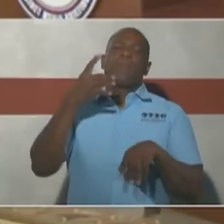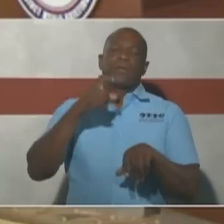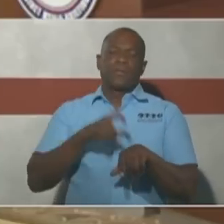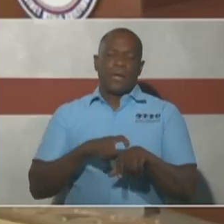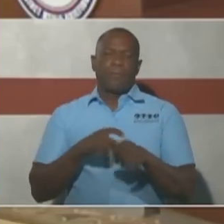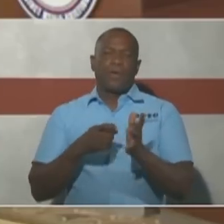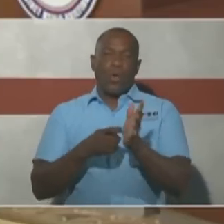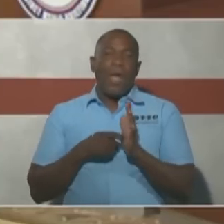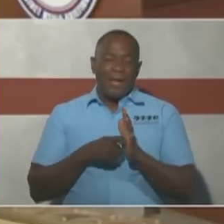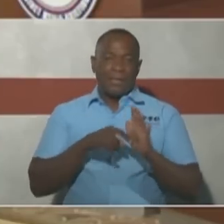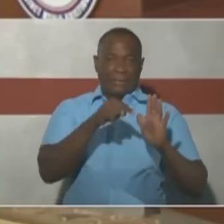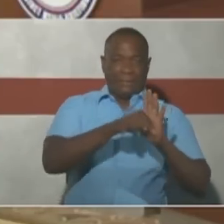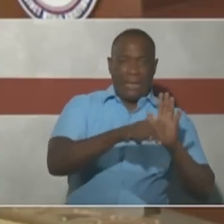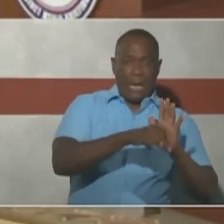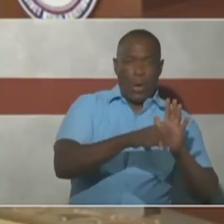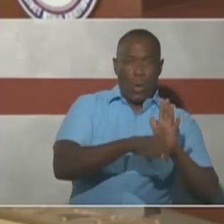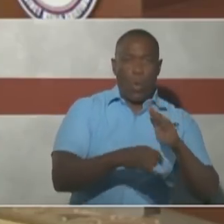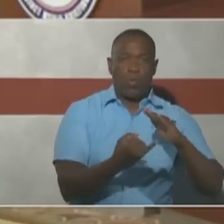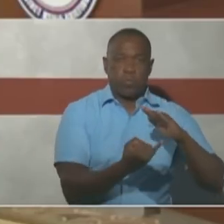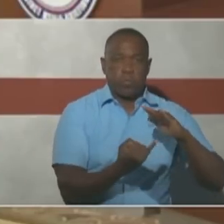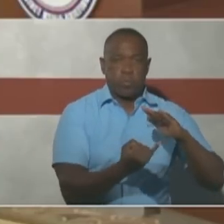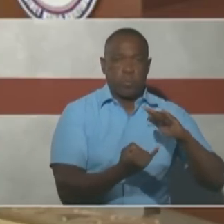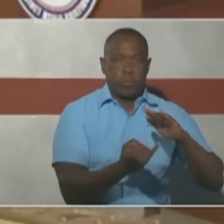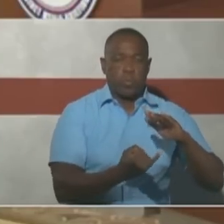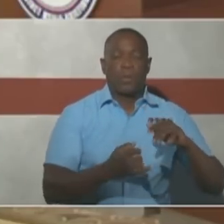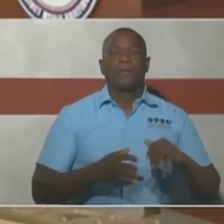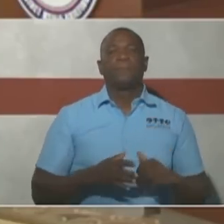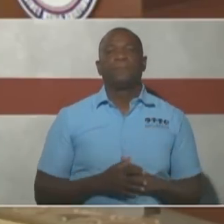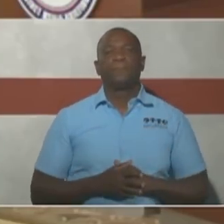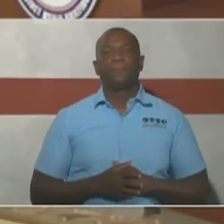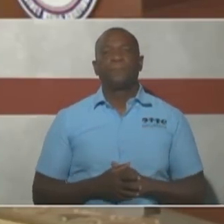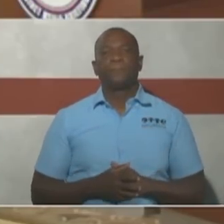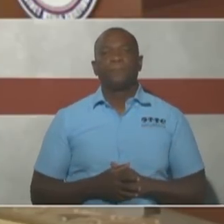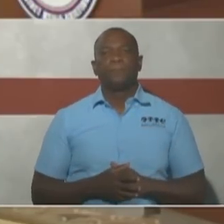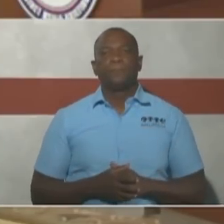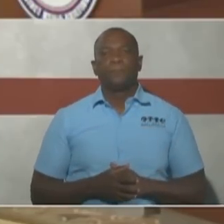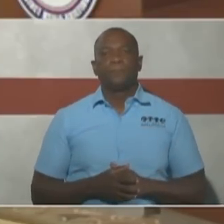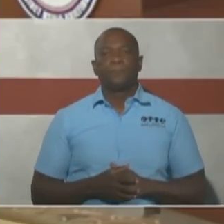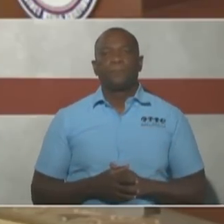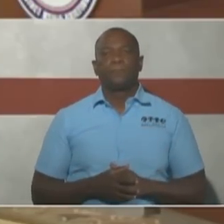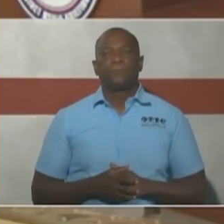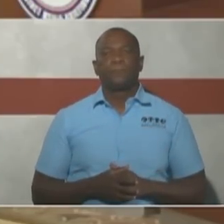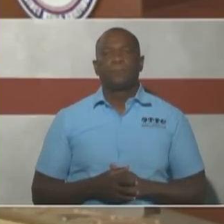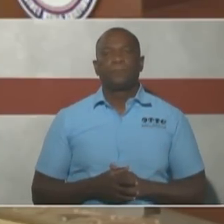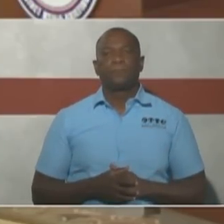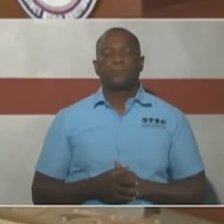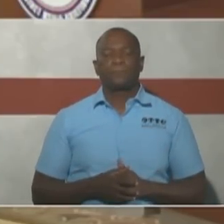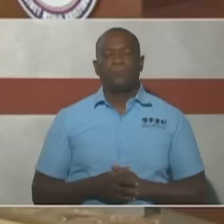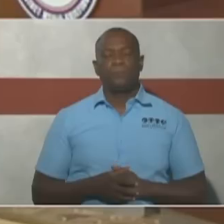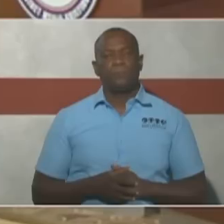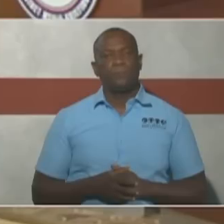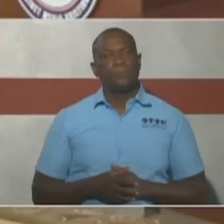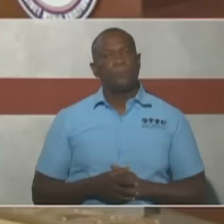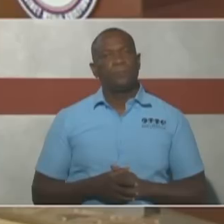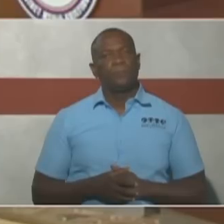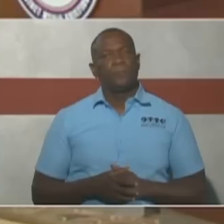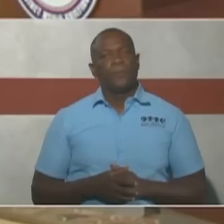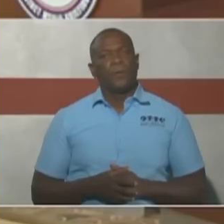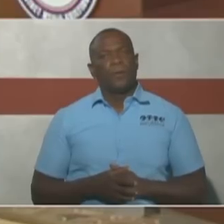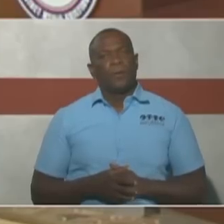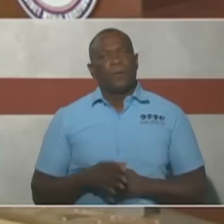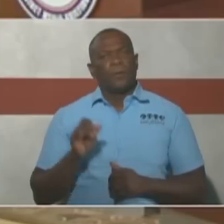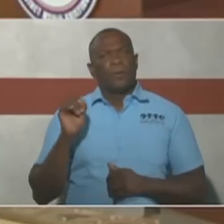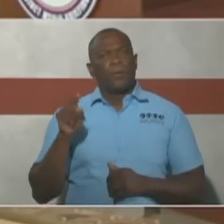person going back into the workplace, the school, and everywhere else and spreading it knowingly. So it is a check and balance. I know other countries have dropped